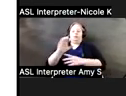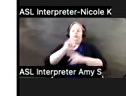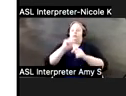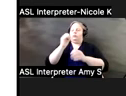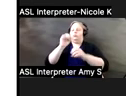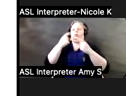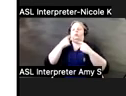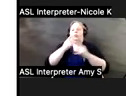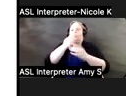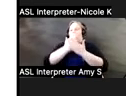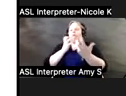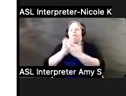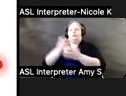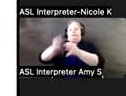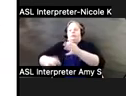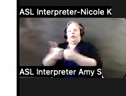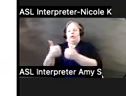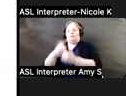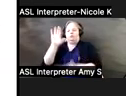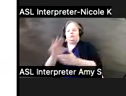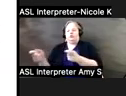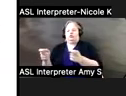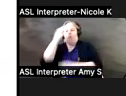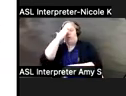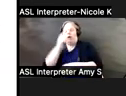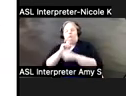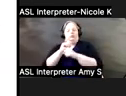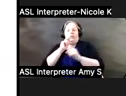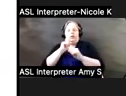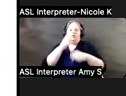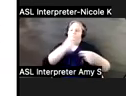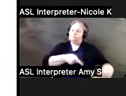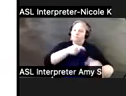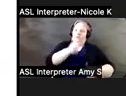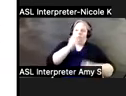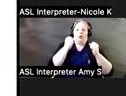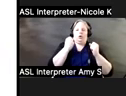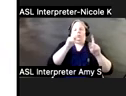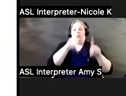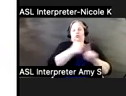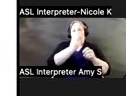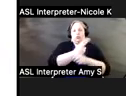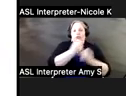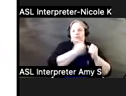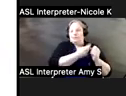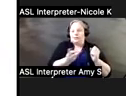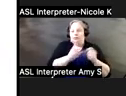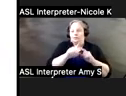less controls, because it's going to be really difficult for someone to access a lot of different switch buttons and multiple joysticks to play games